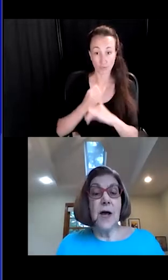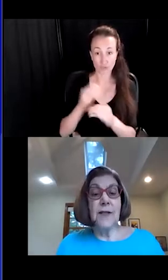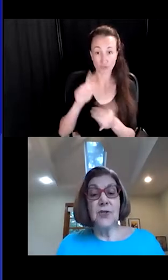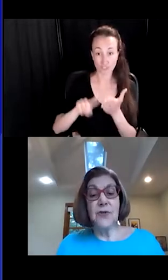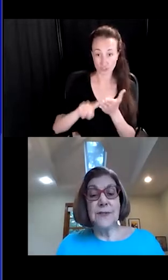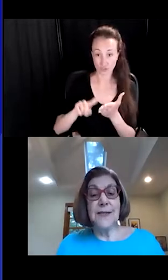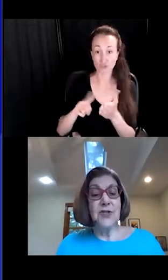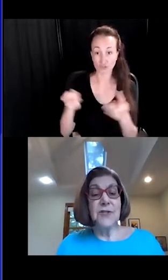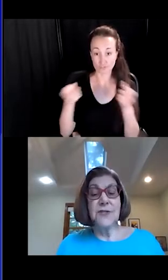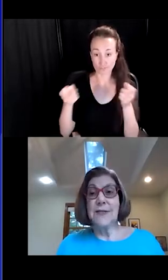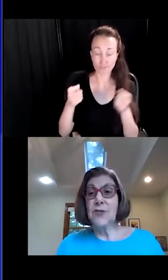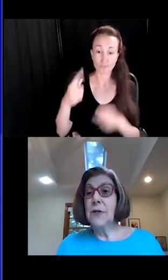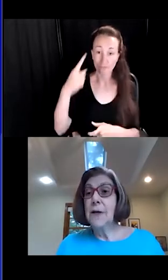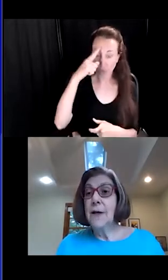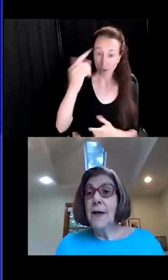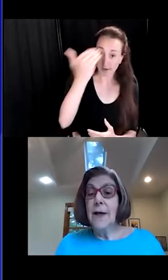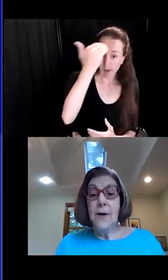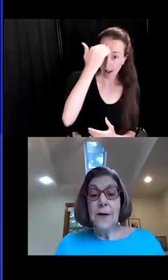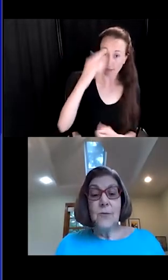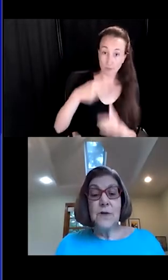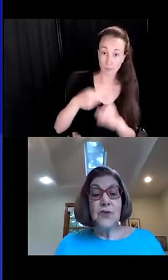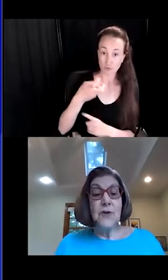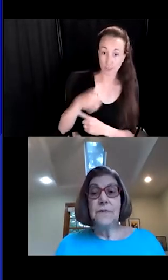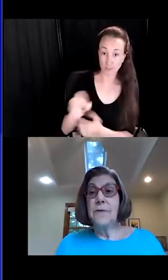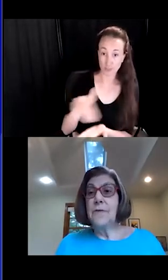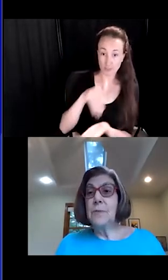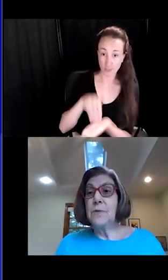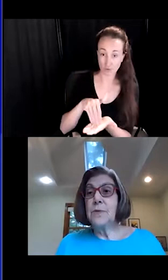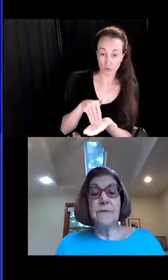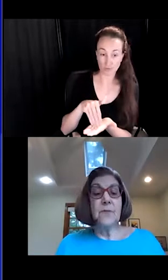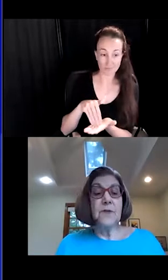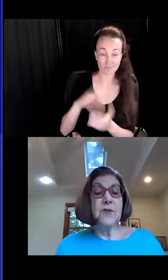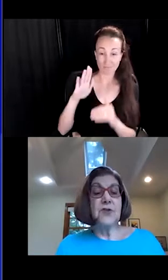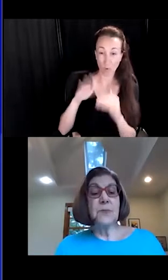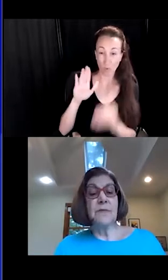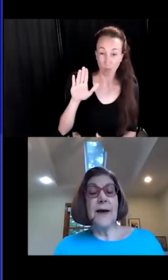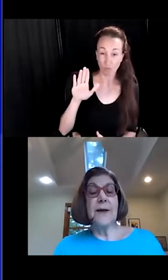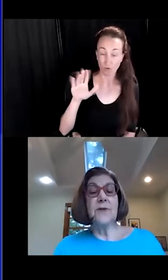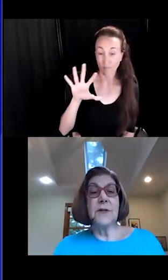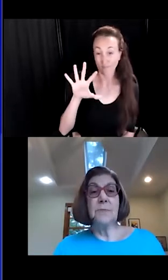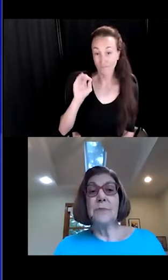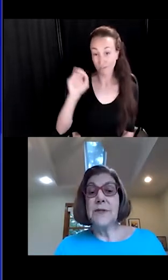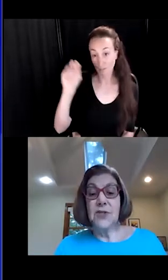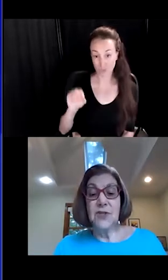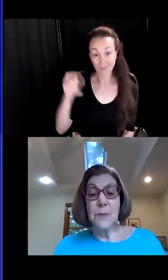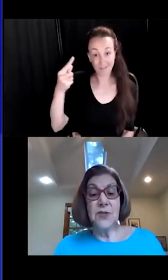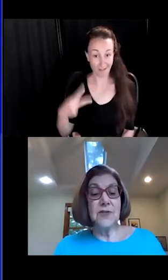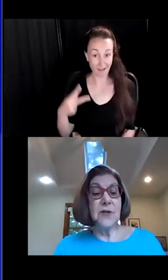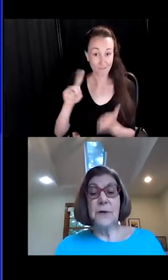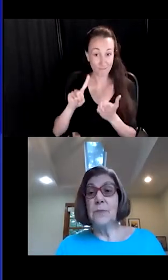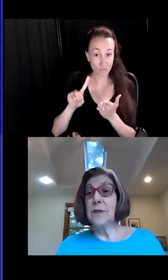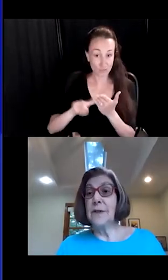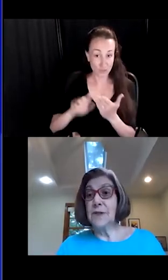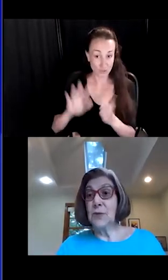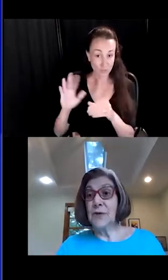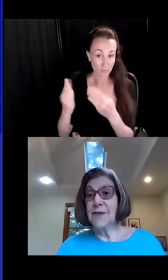implementation knowledge translation center, in which over 50% of the researchers, providers, and implementation specialists are